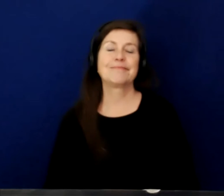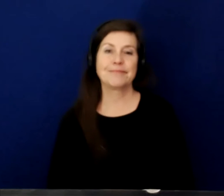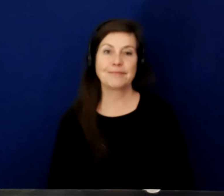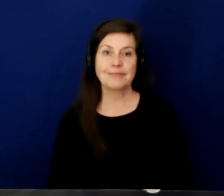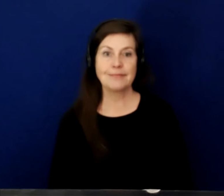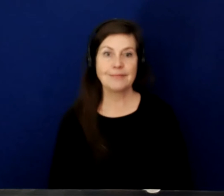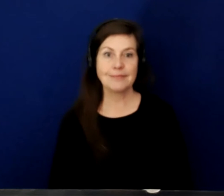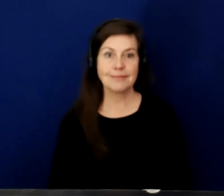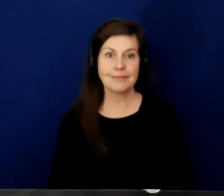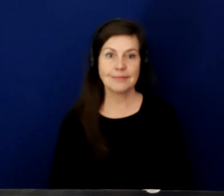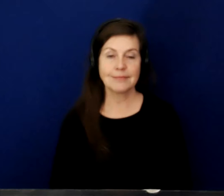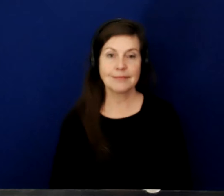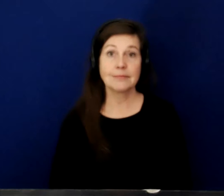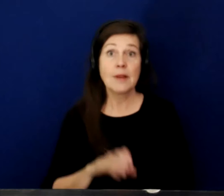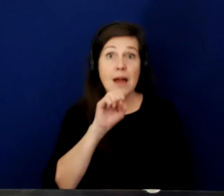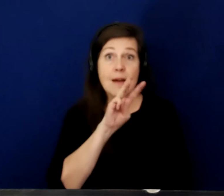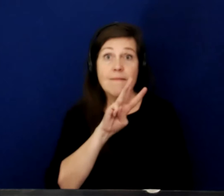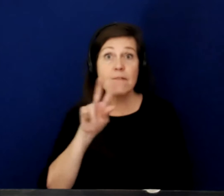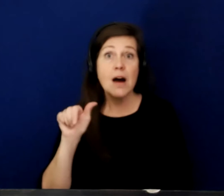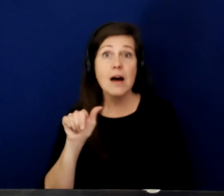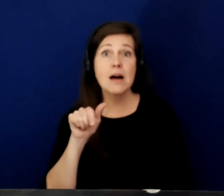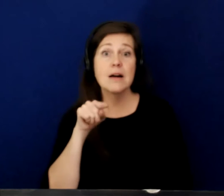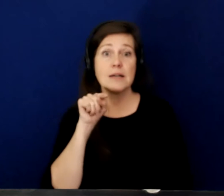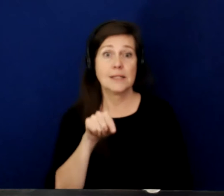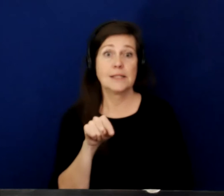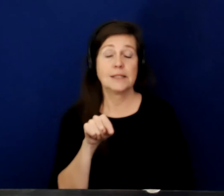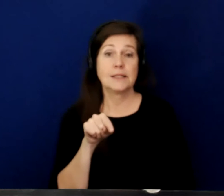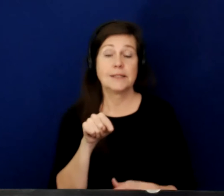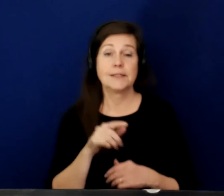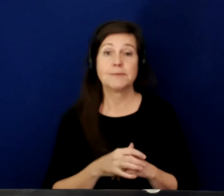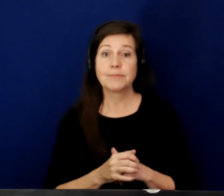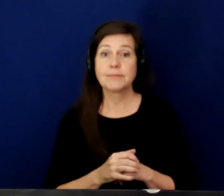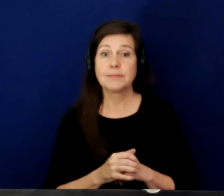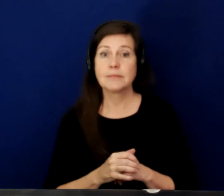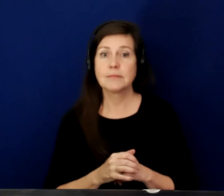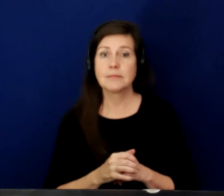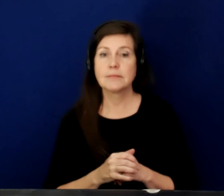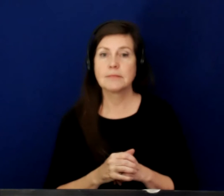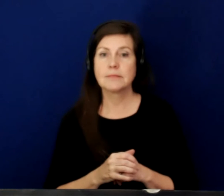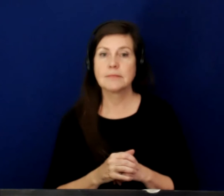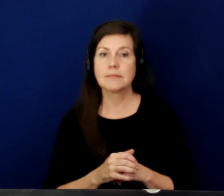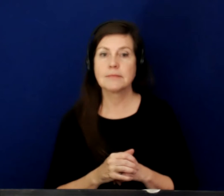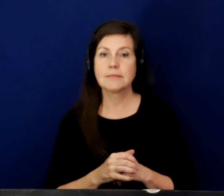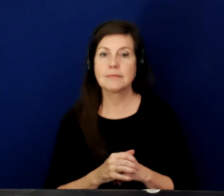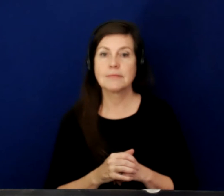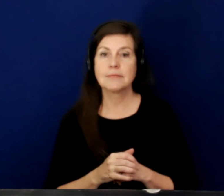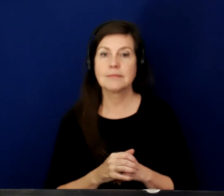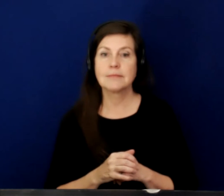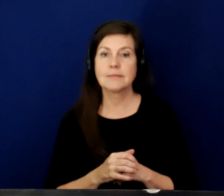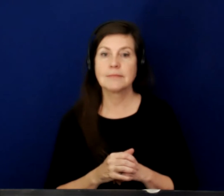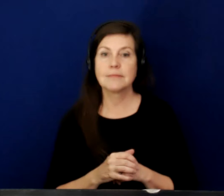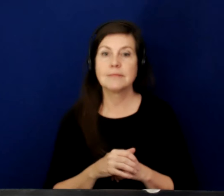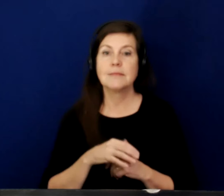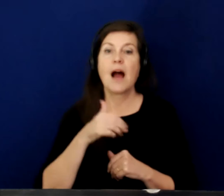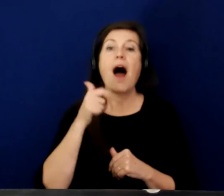So, and what Eva decided that Alf was. Yeah. Yep. You own the queue.